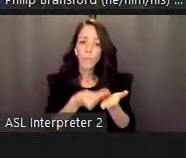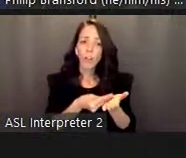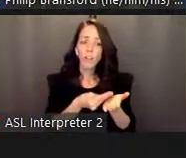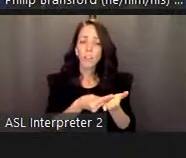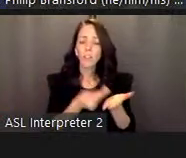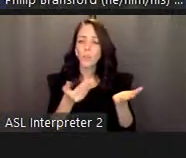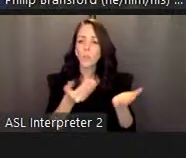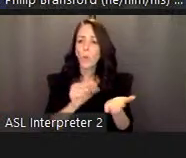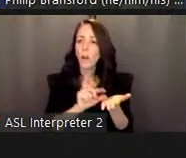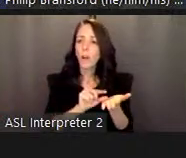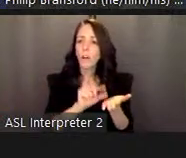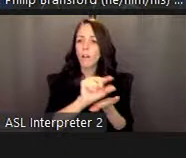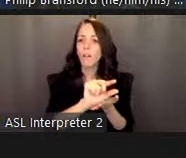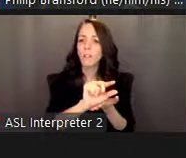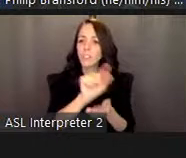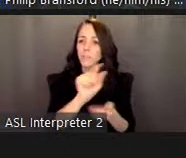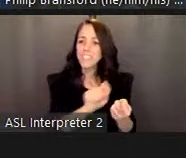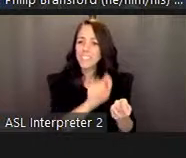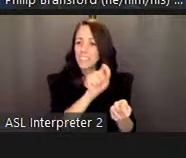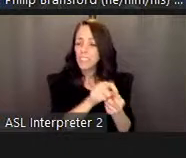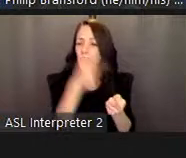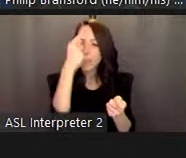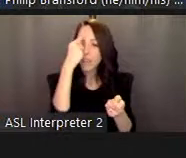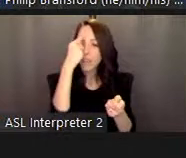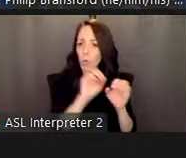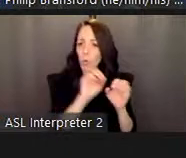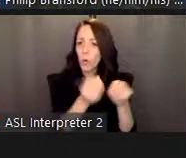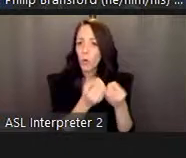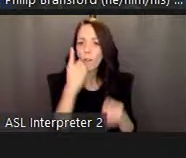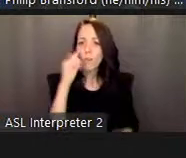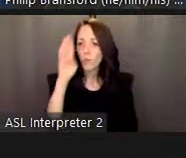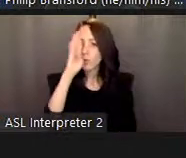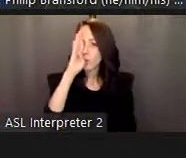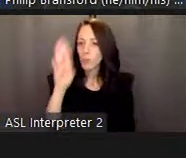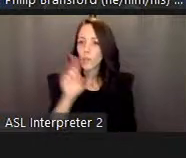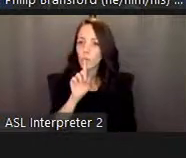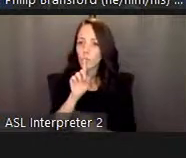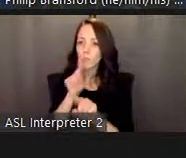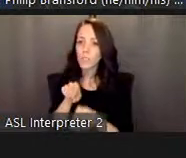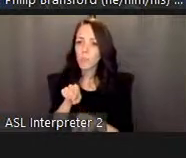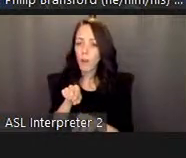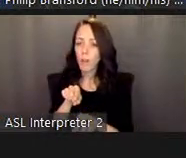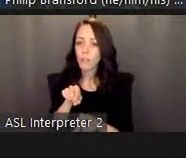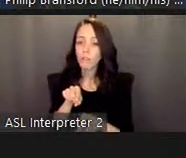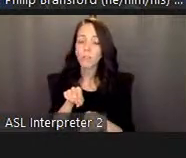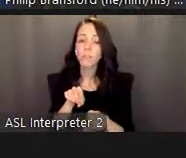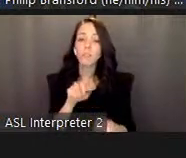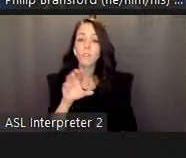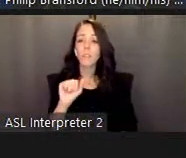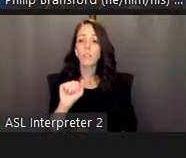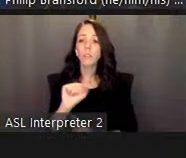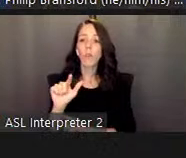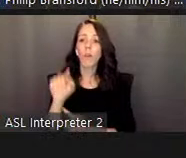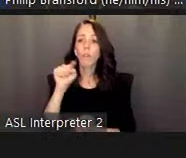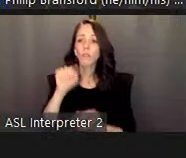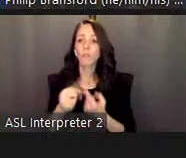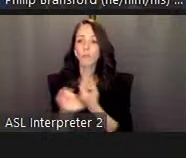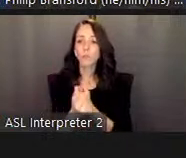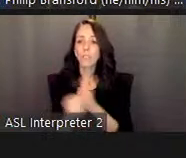to organizations that are doing direct response. Call to Safety has responded to